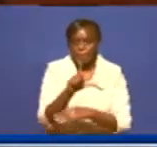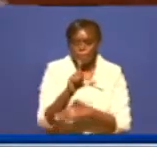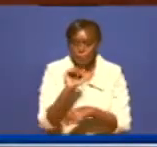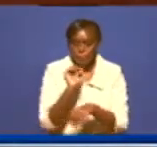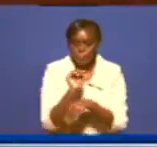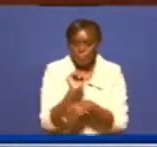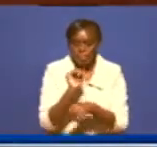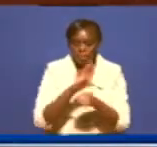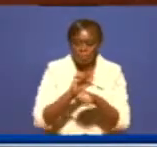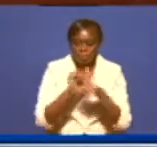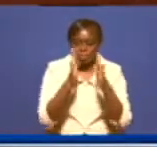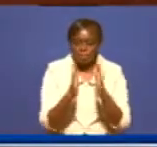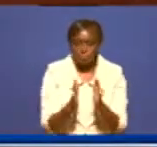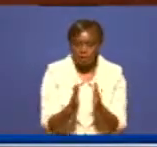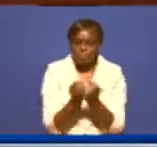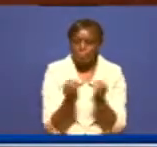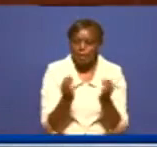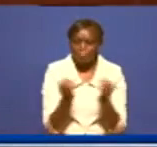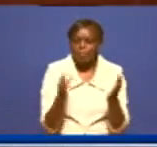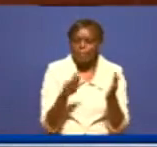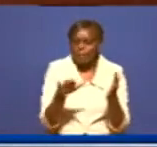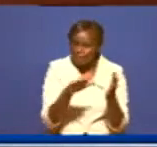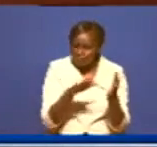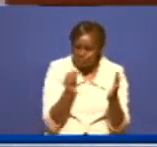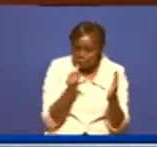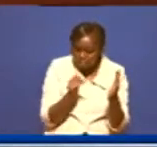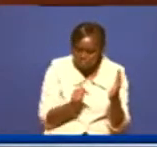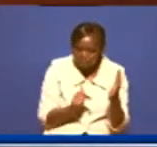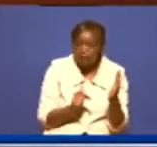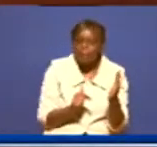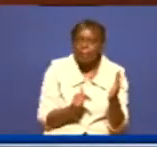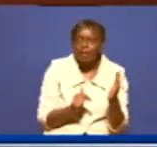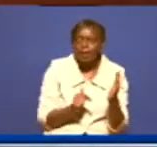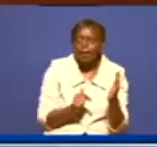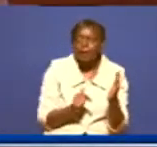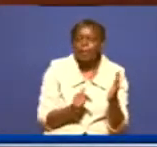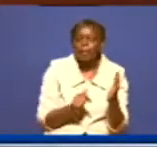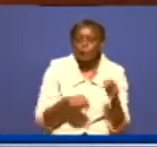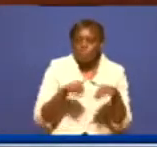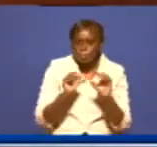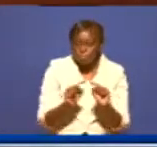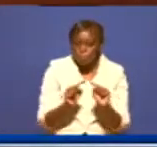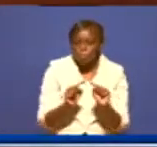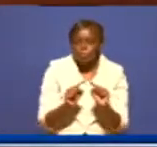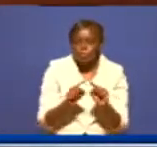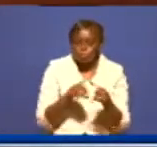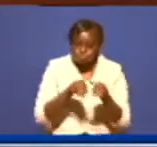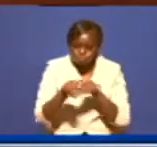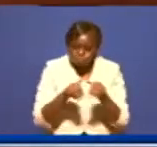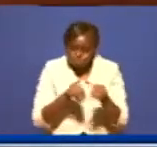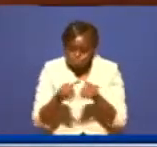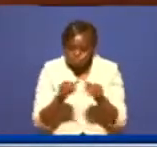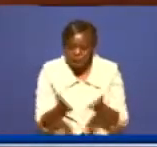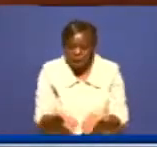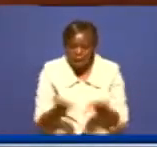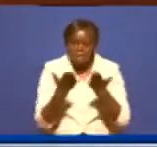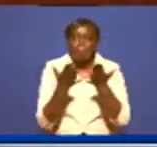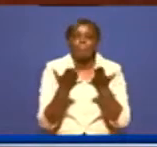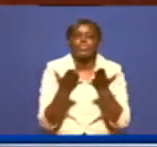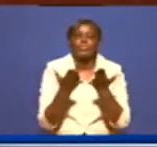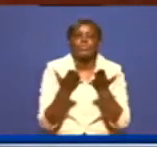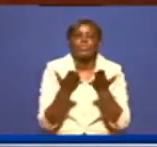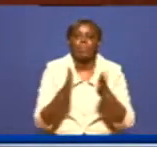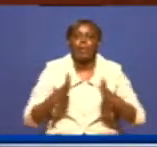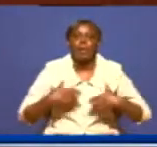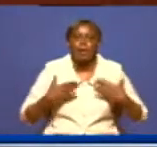that the Majority Leader, there are so many gray areas, allow us to put input so that we can fine-tune and improve. And I'm happy